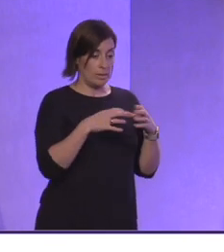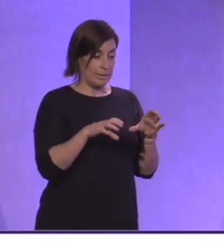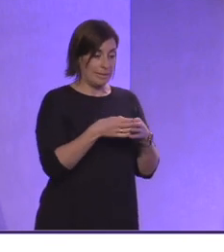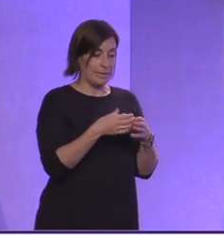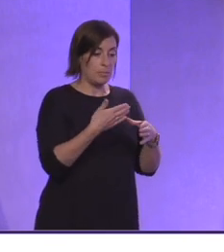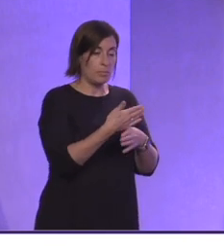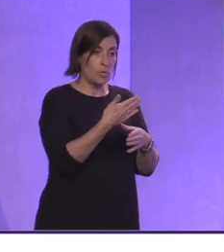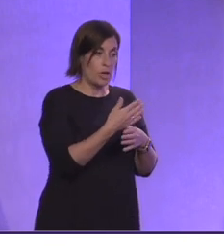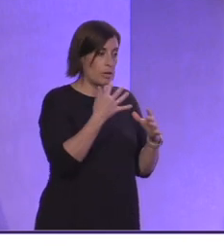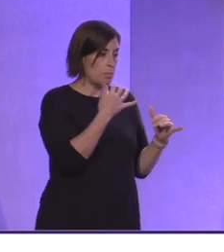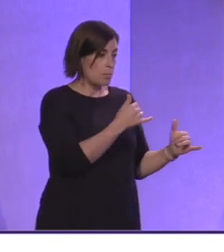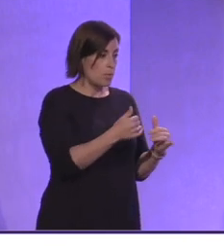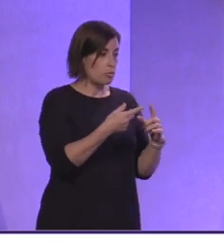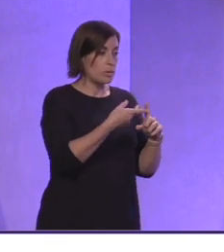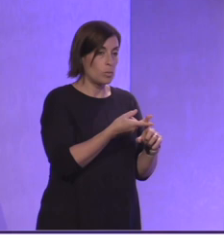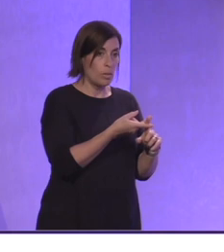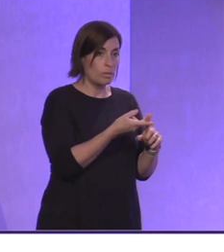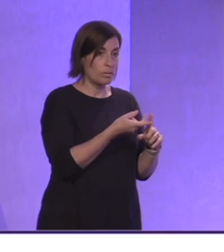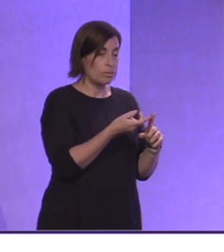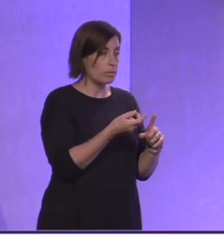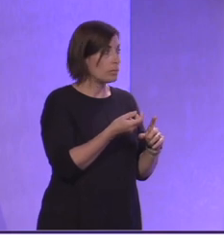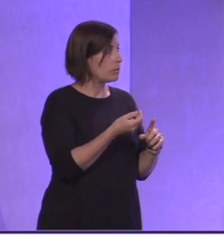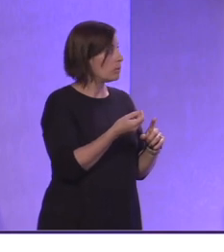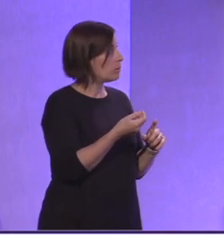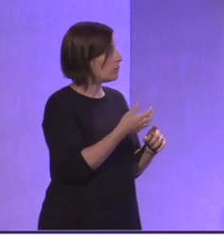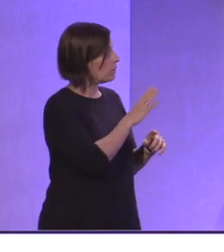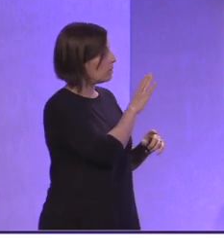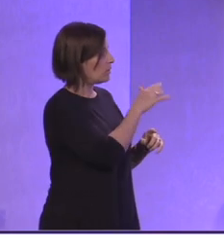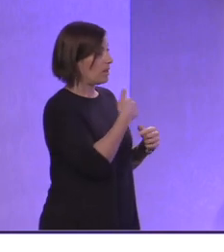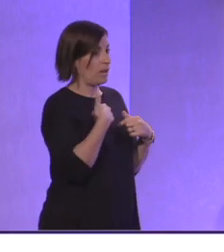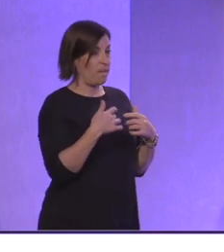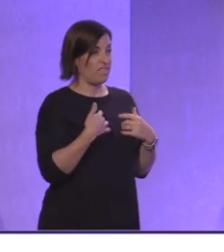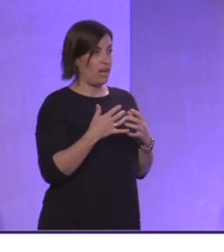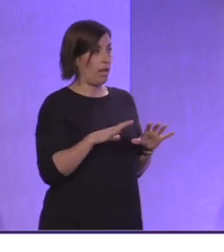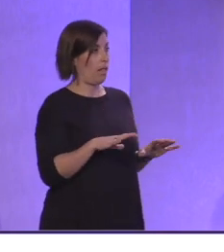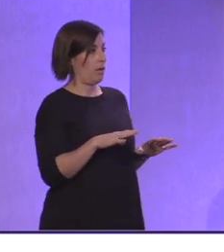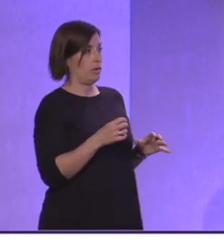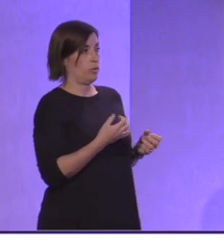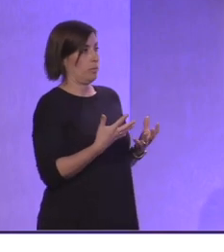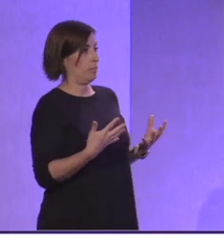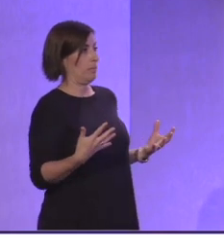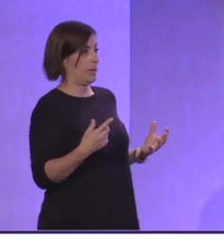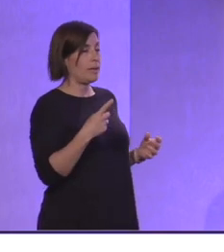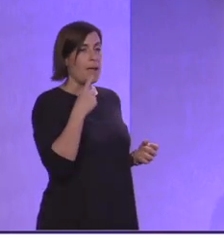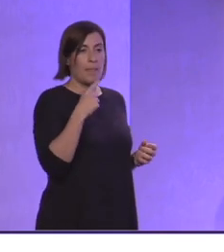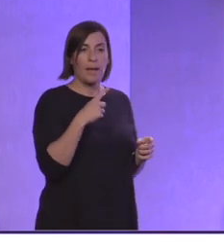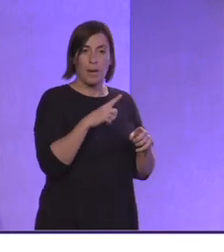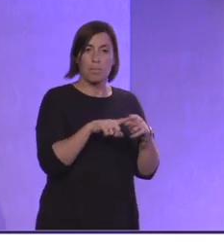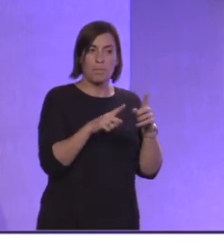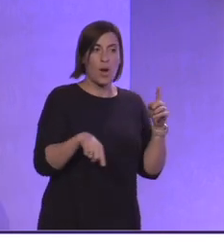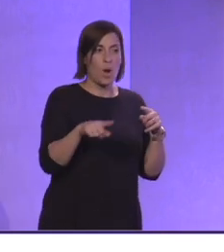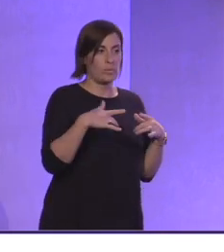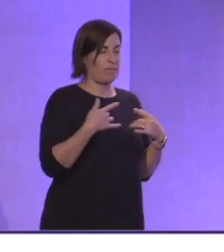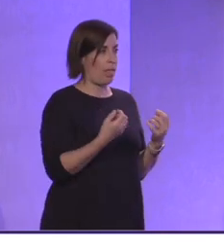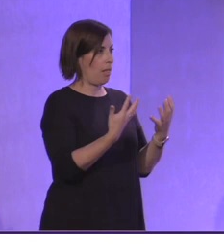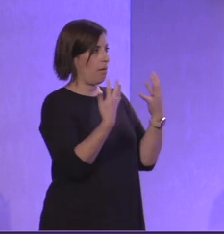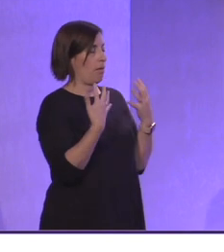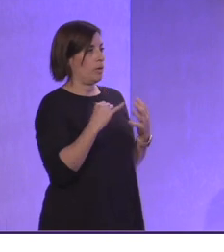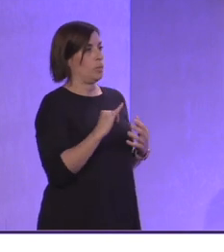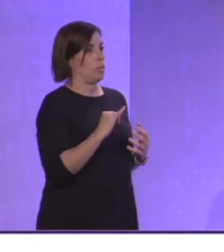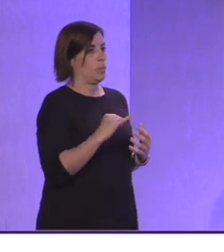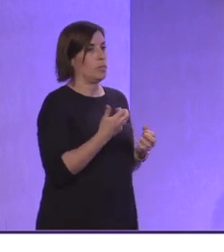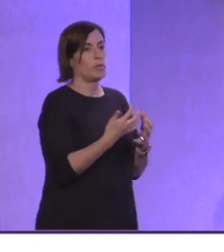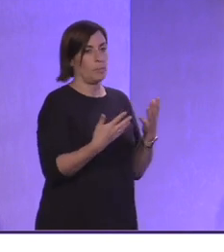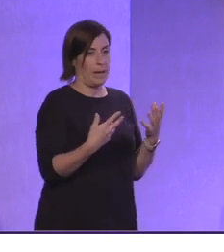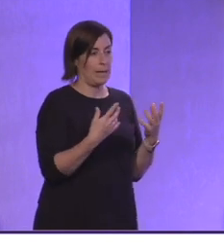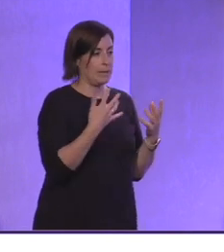does work with monitoring tools most days, and this intimidates me. And I think it would do to most of us. And hence, I